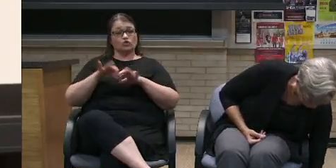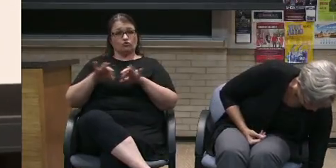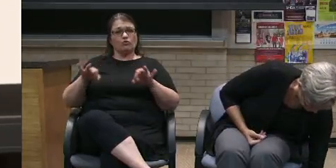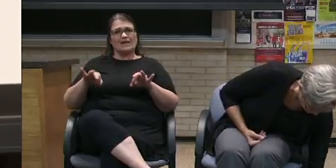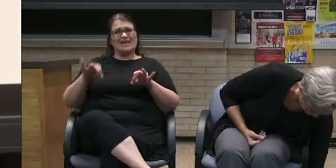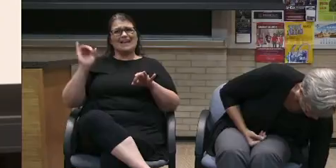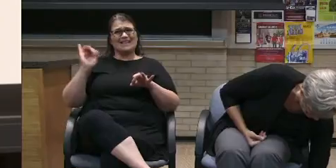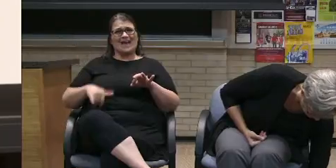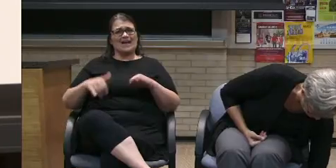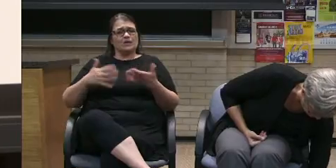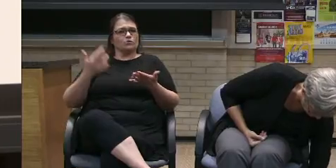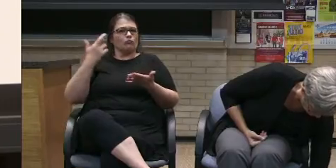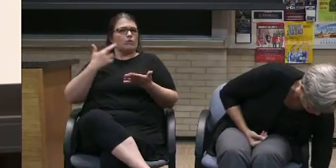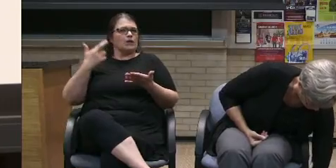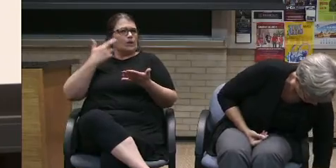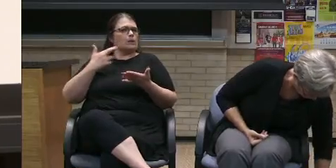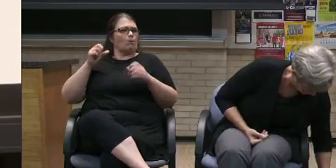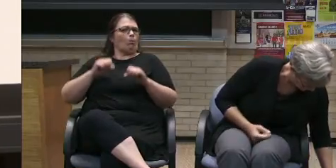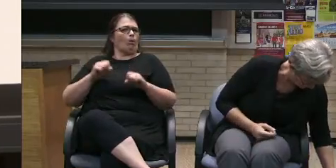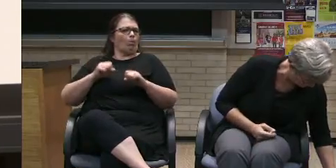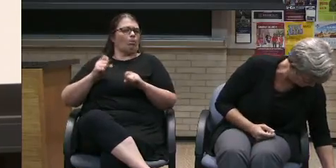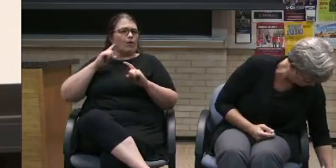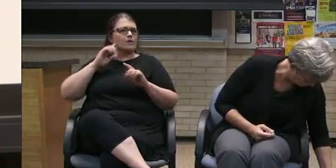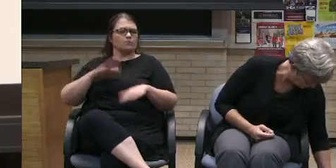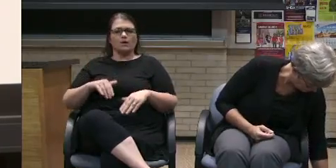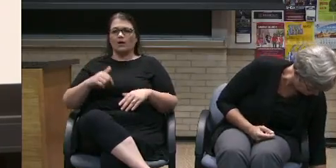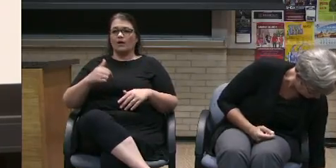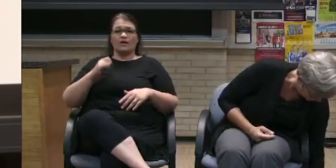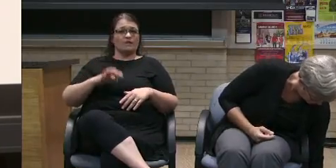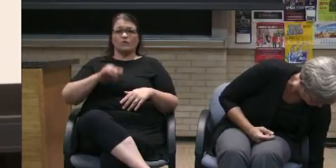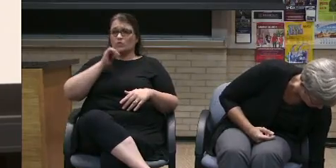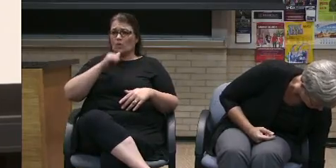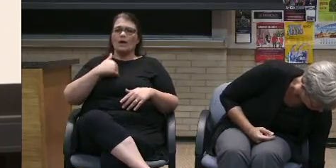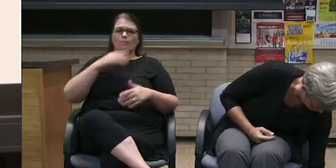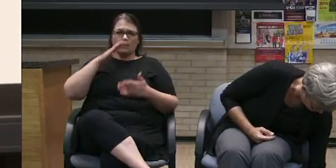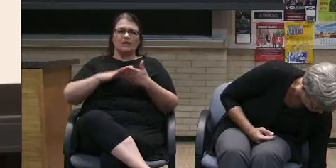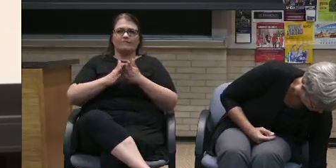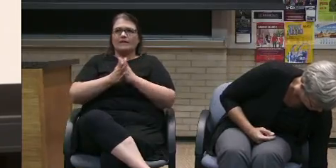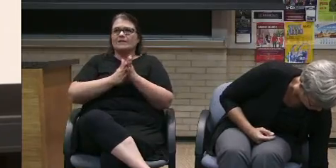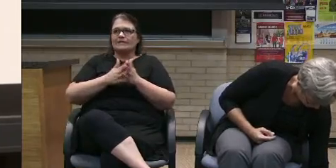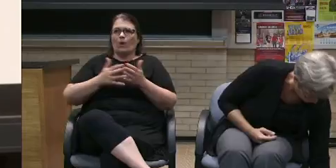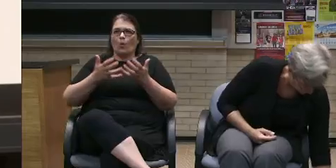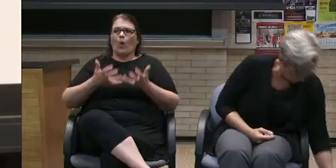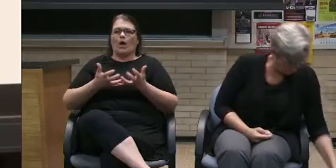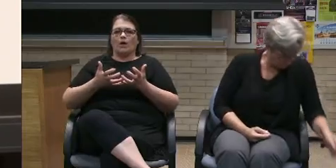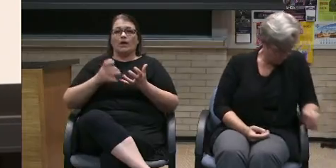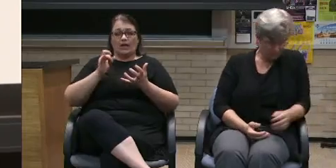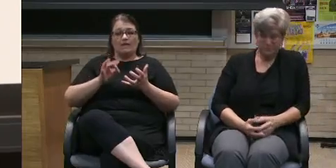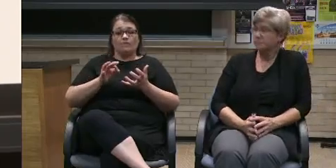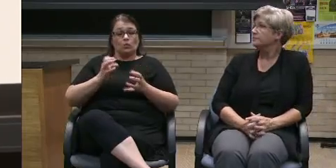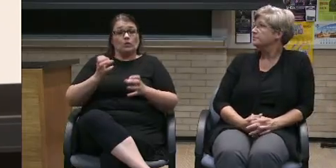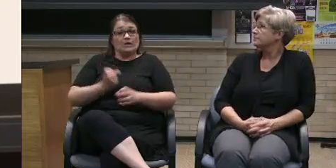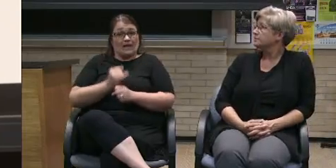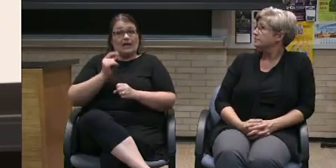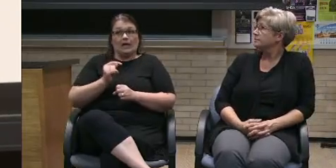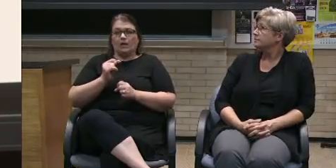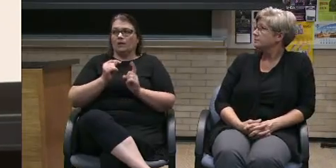reasonable expectation. If you don't, I believe they're aspirational. And if you land them, you get in